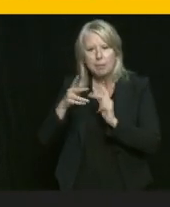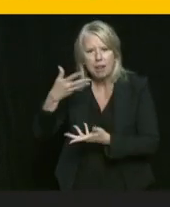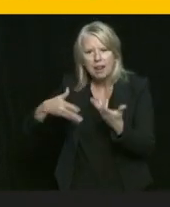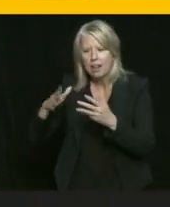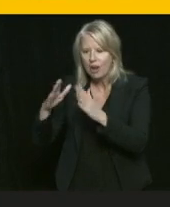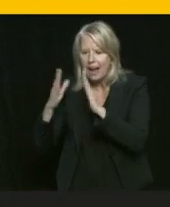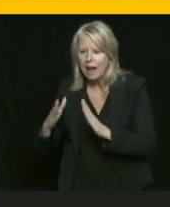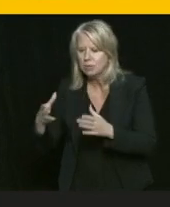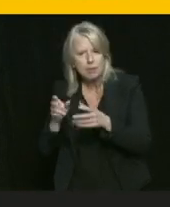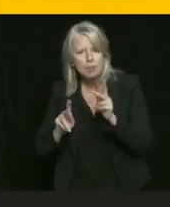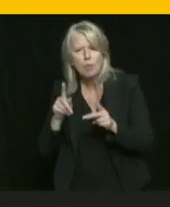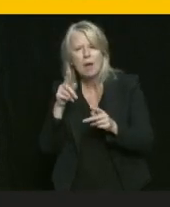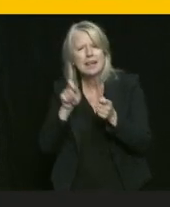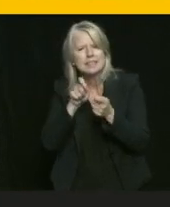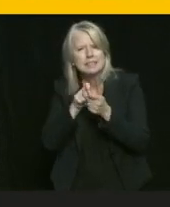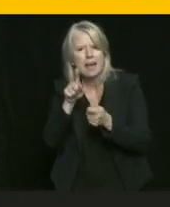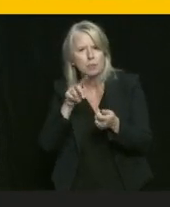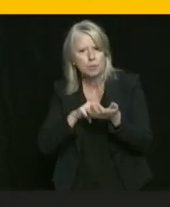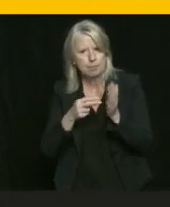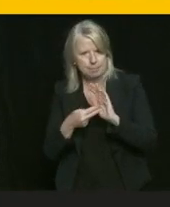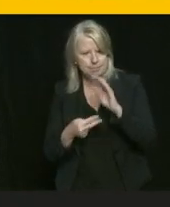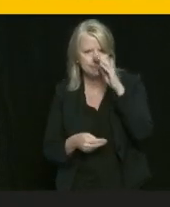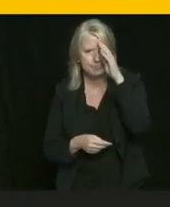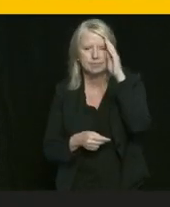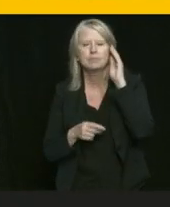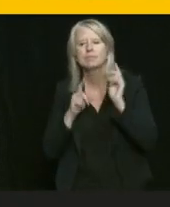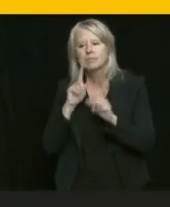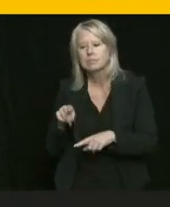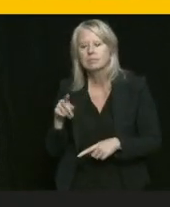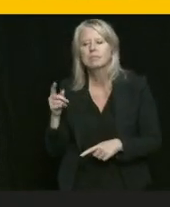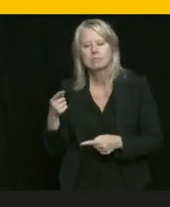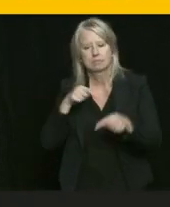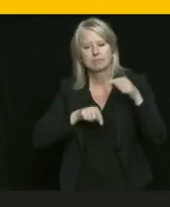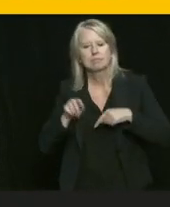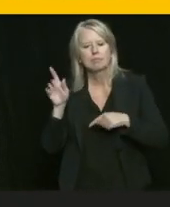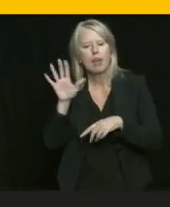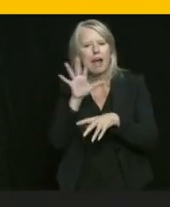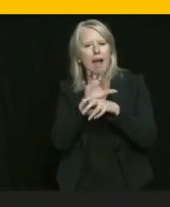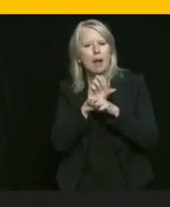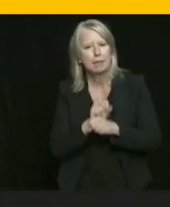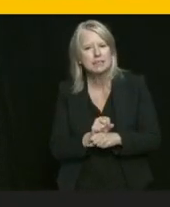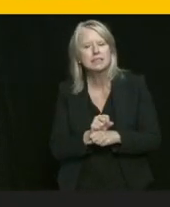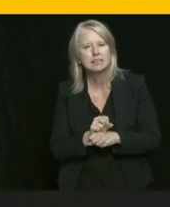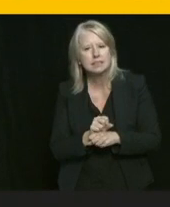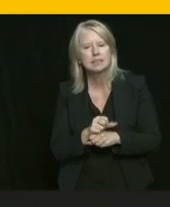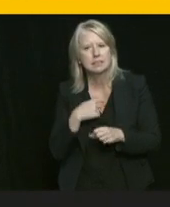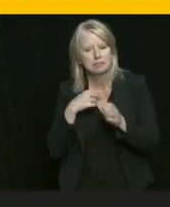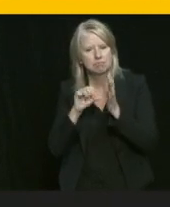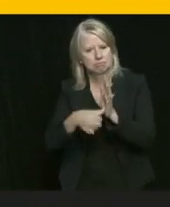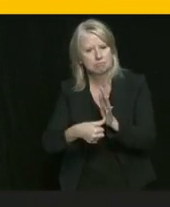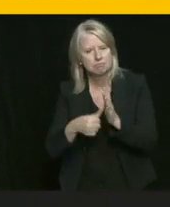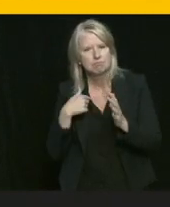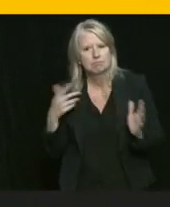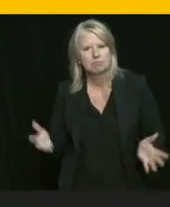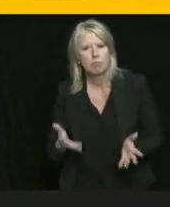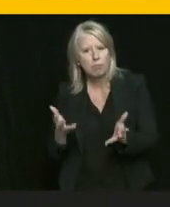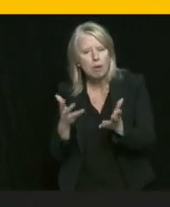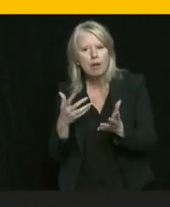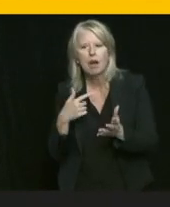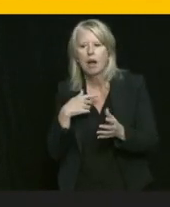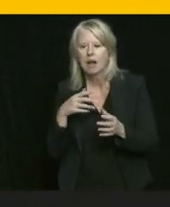bubble, if you like, as much as possible. Well, I think it's back to the core habits that I have been promoting. So keep as much to